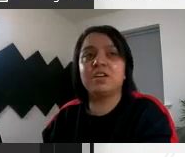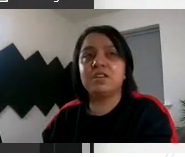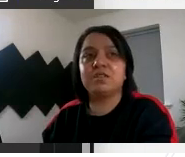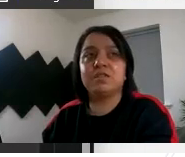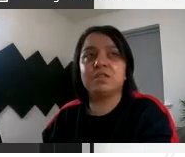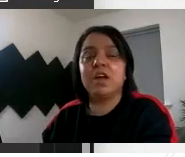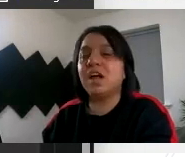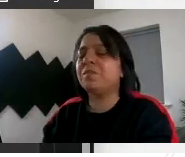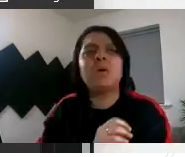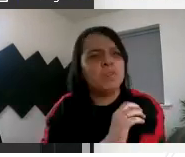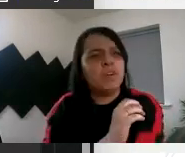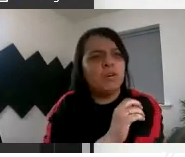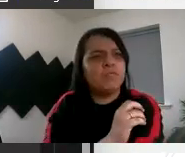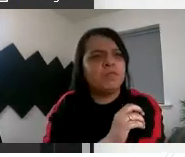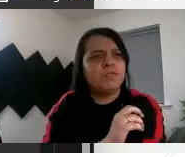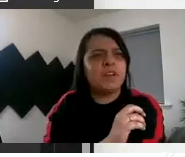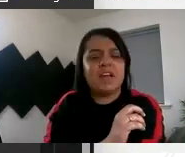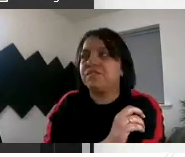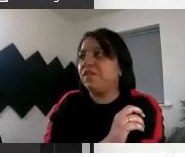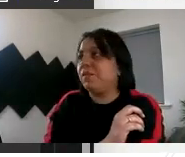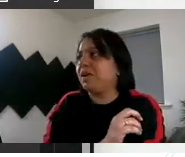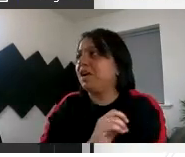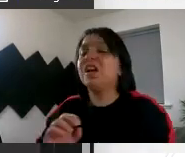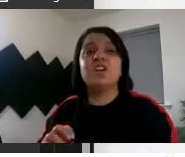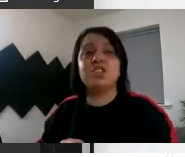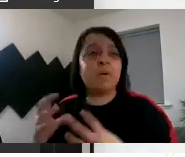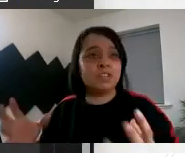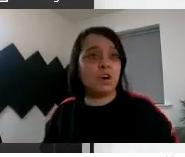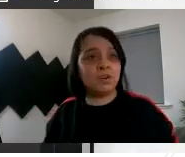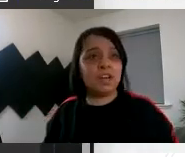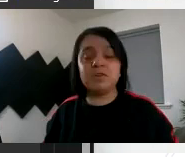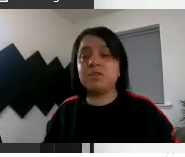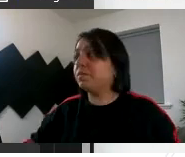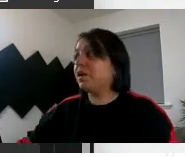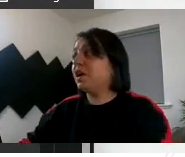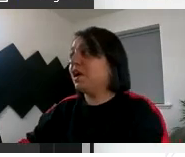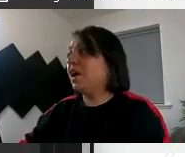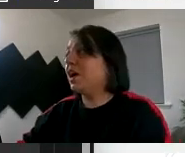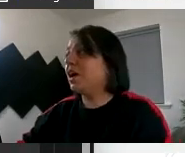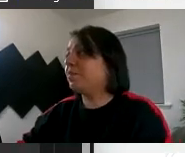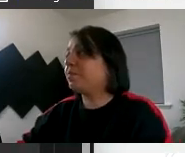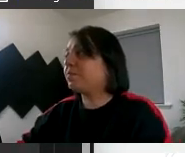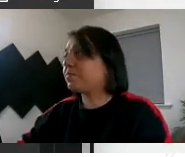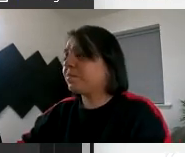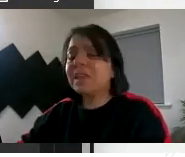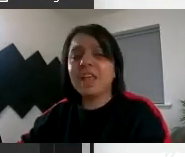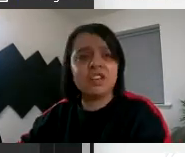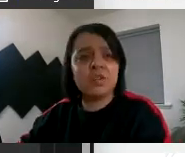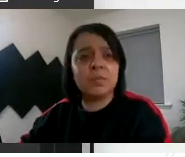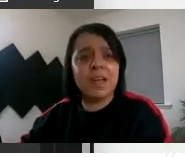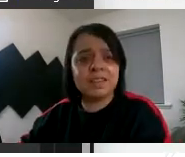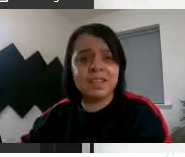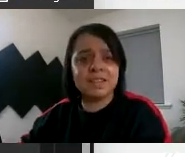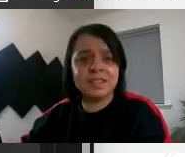England, probably the whole of the UK. She's very popular. She makes her own language up, and she's